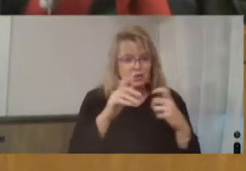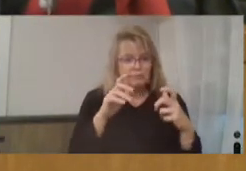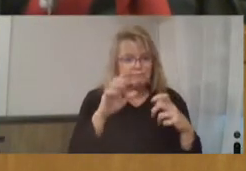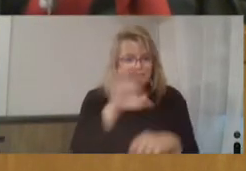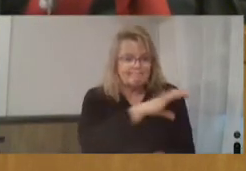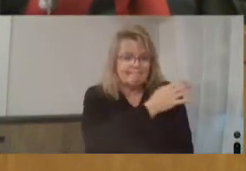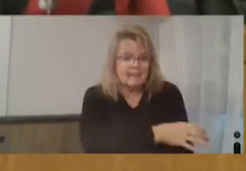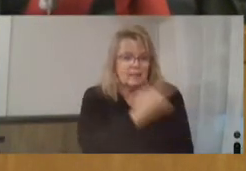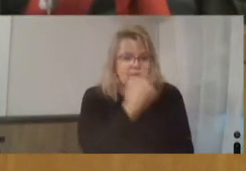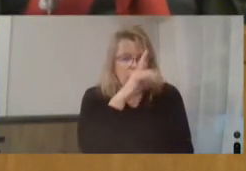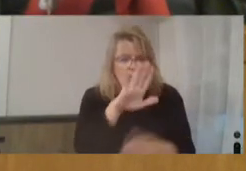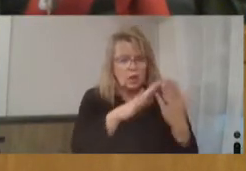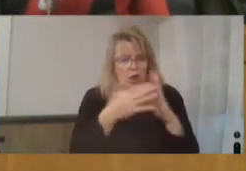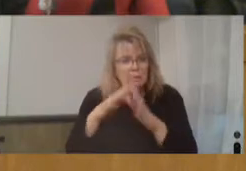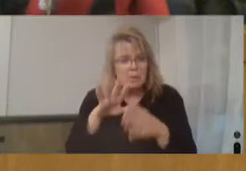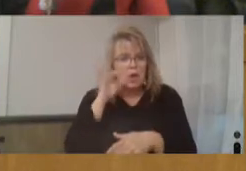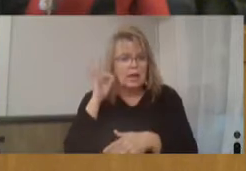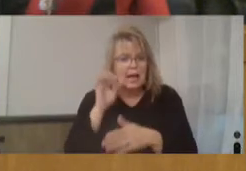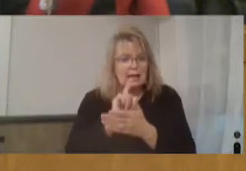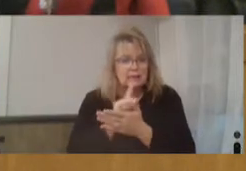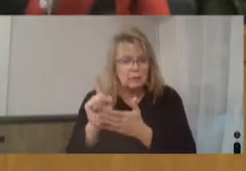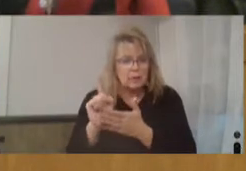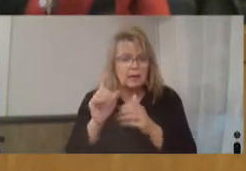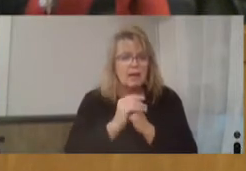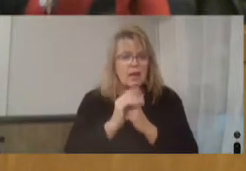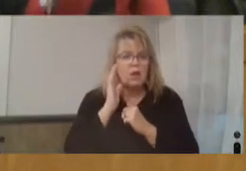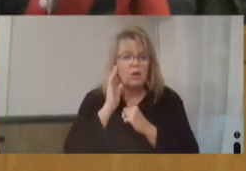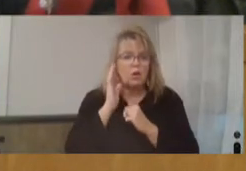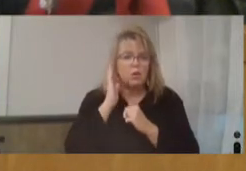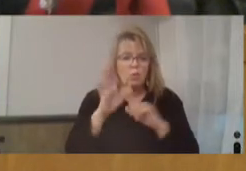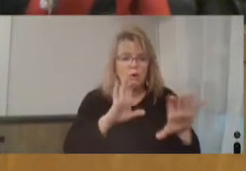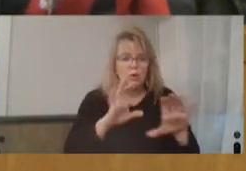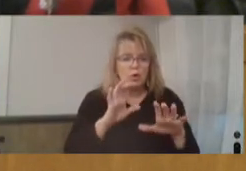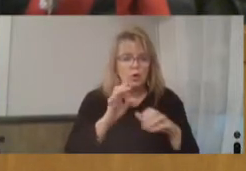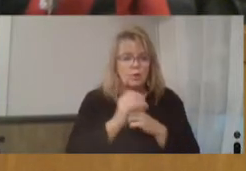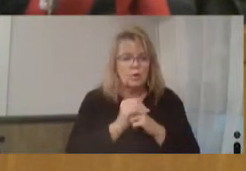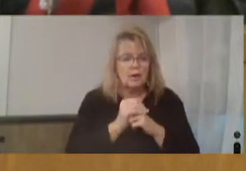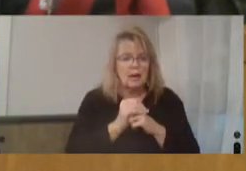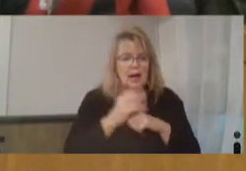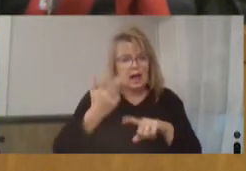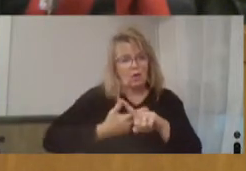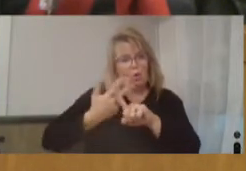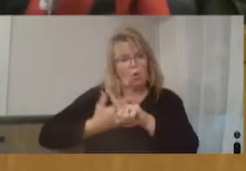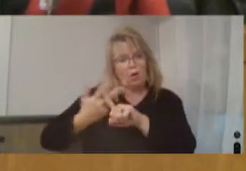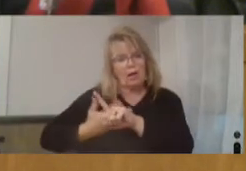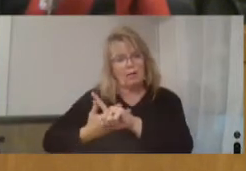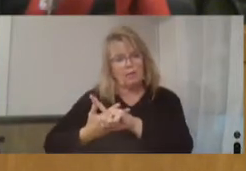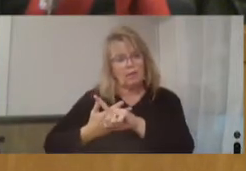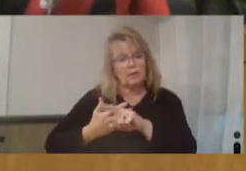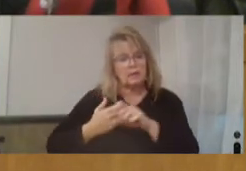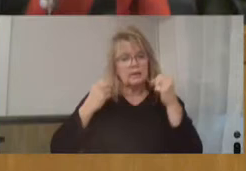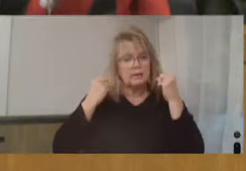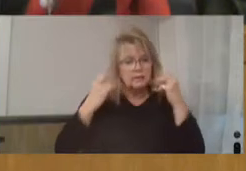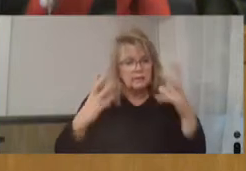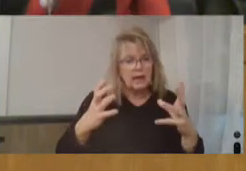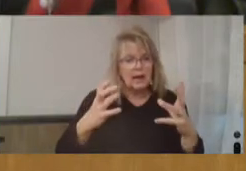the community cats a week. They'll do 8 cats. And quarterly, they'll do a high-volume clinic for up to 40